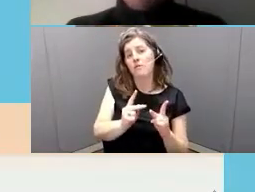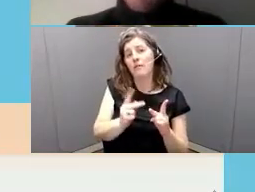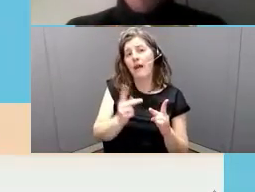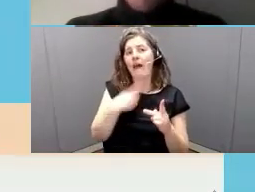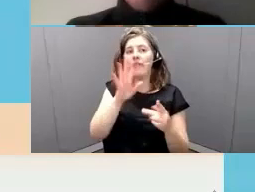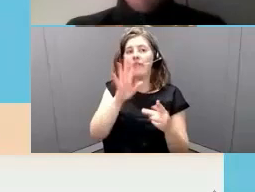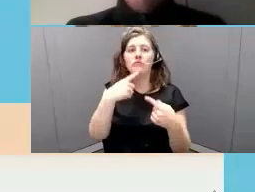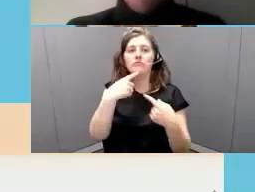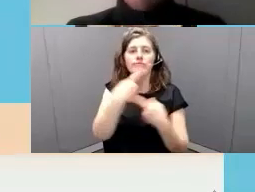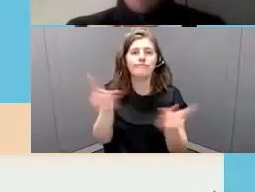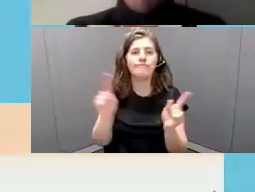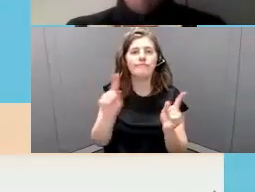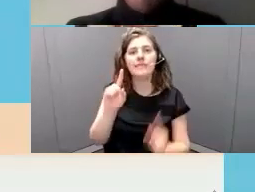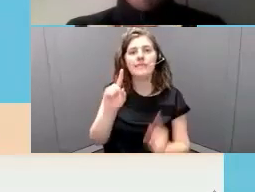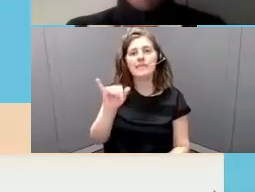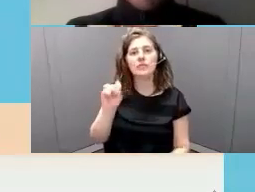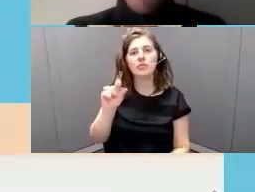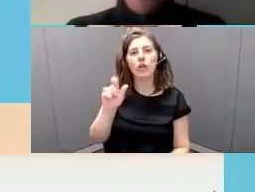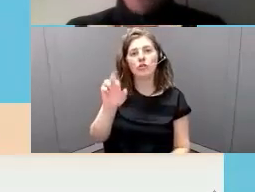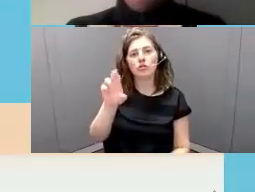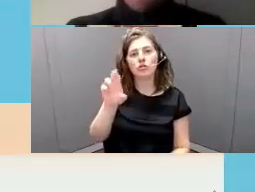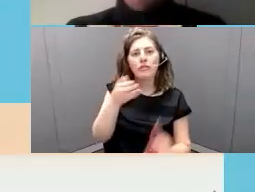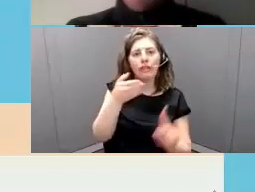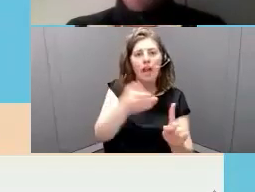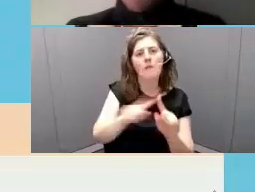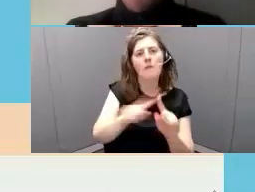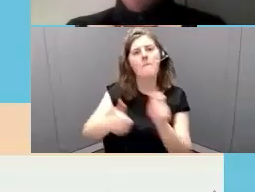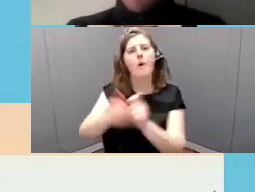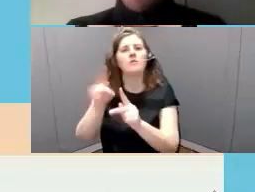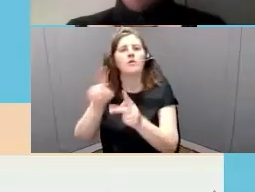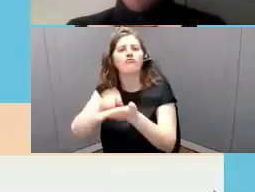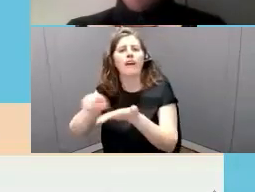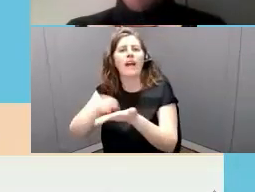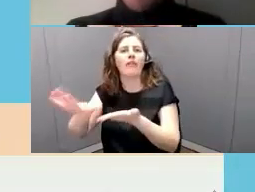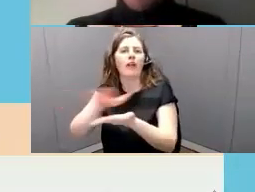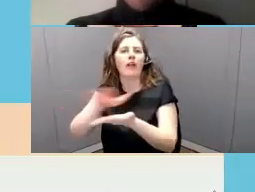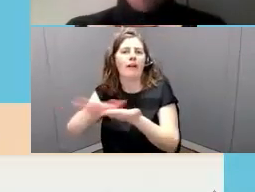here, but most people write out their institutions.